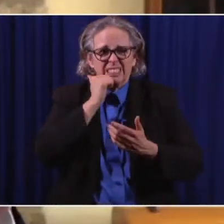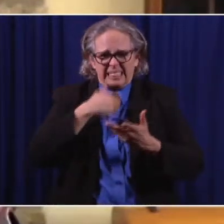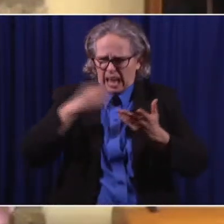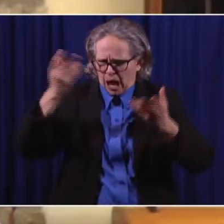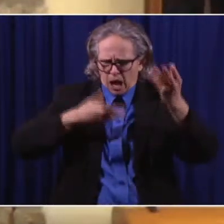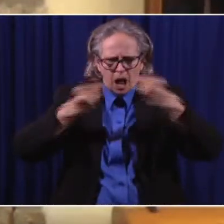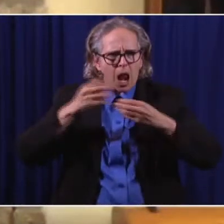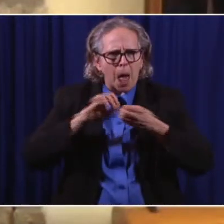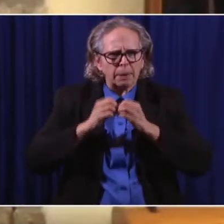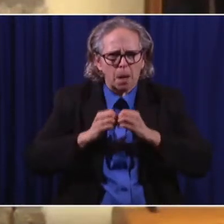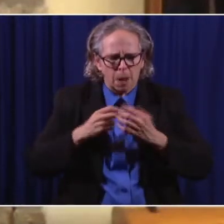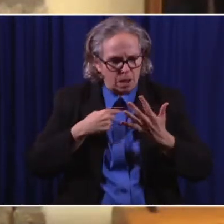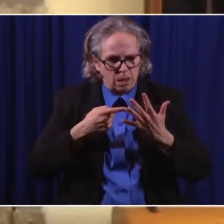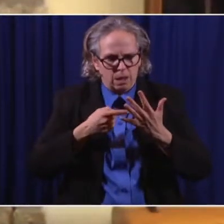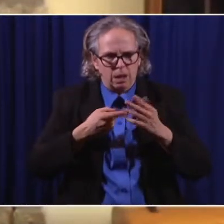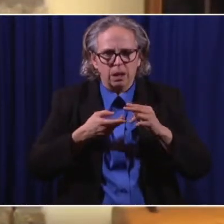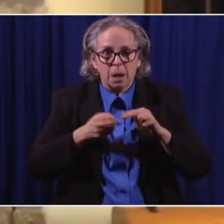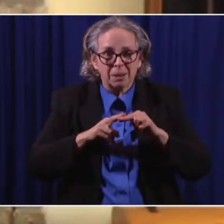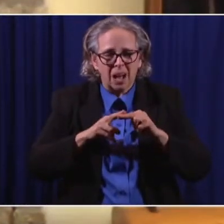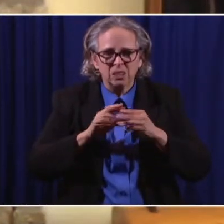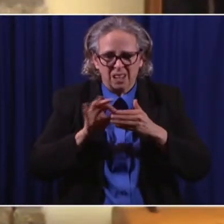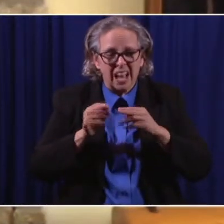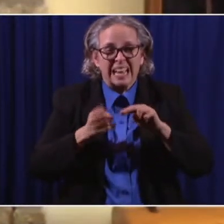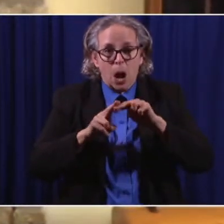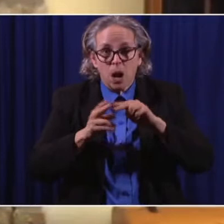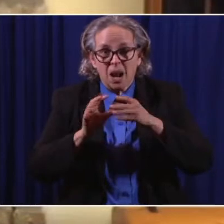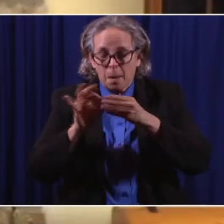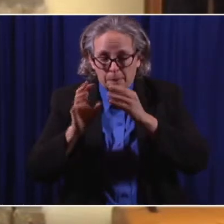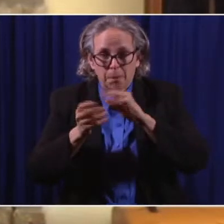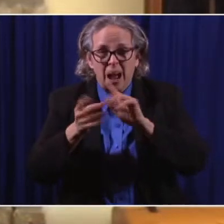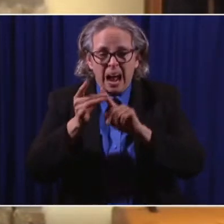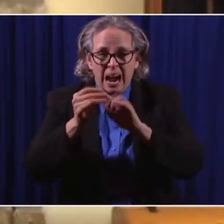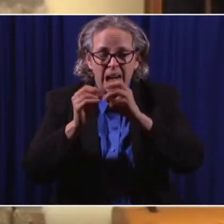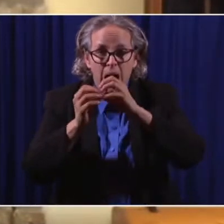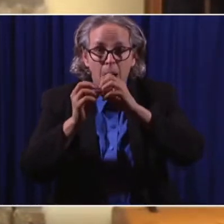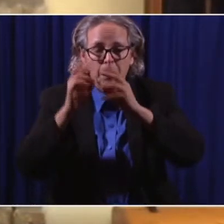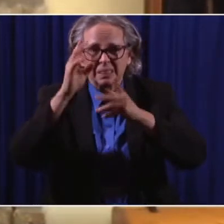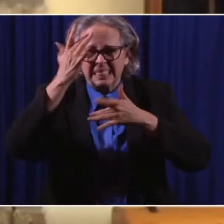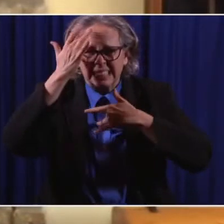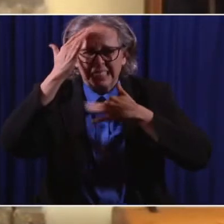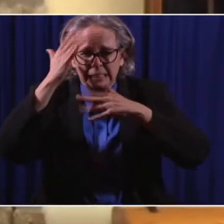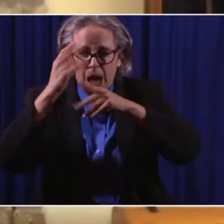this. So it's time to get serious. We can do this.